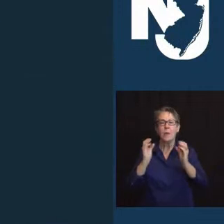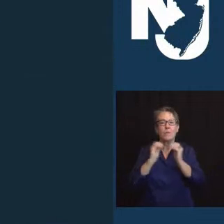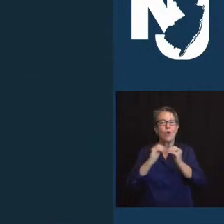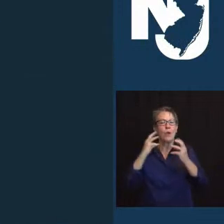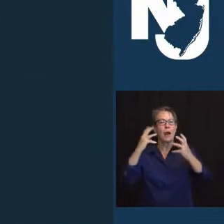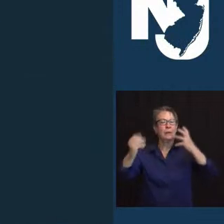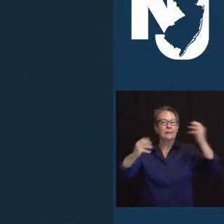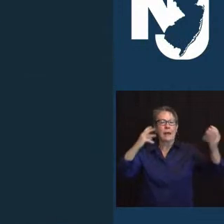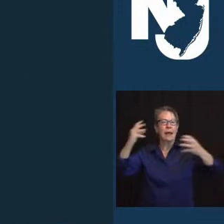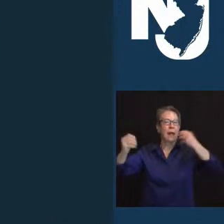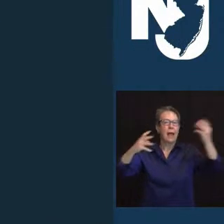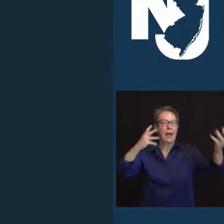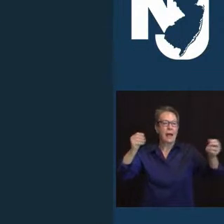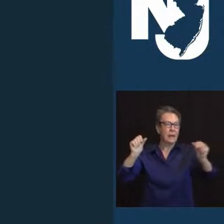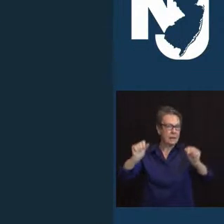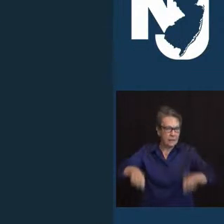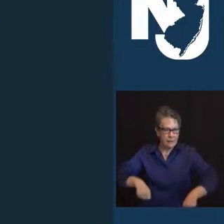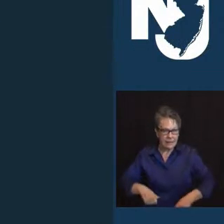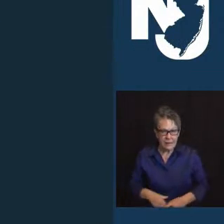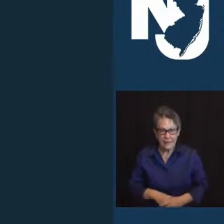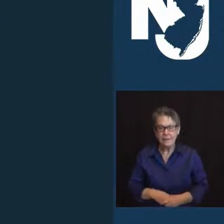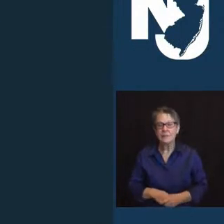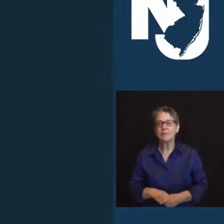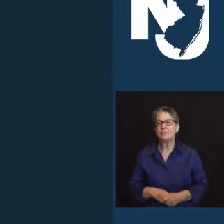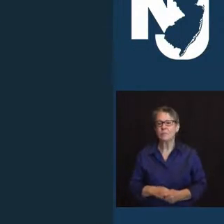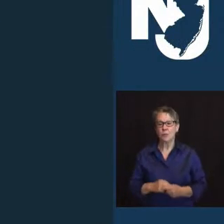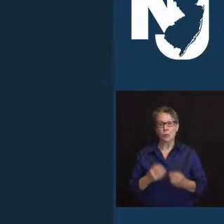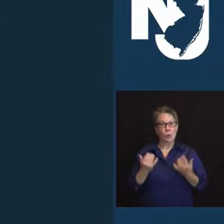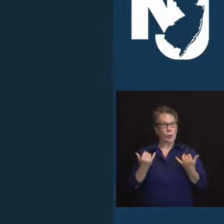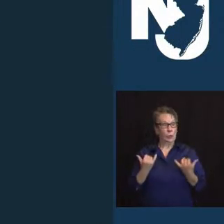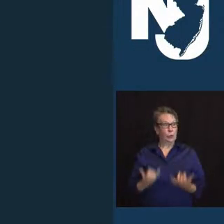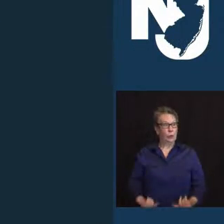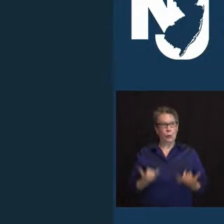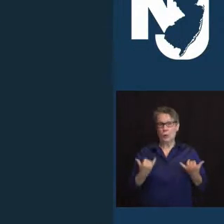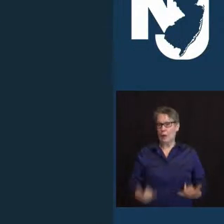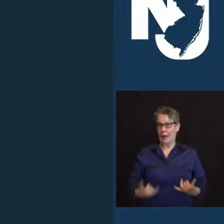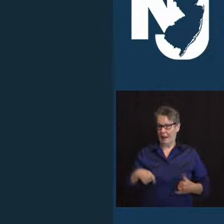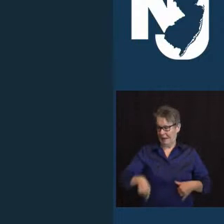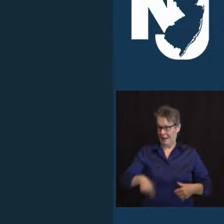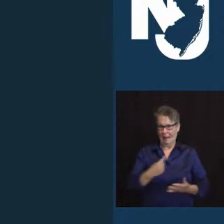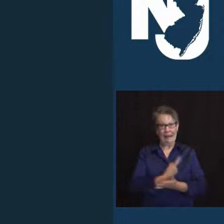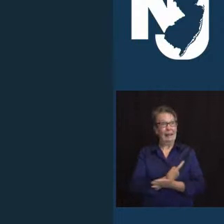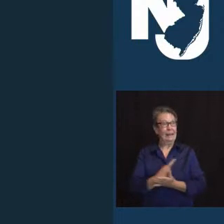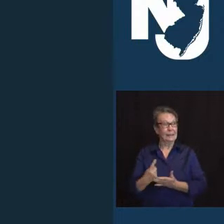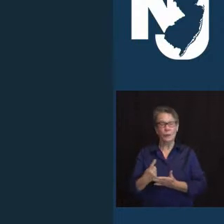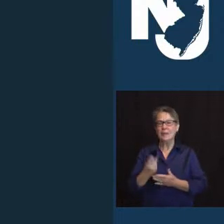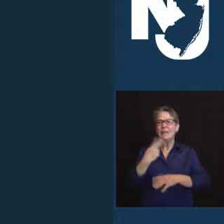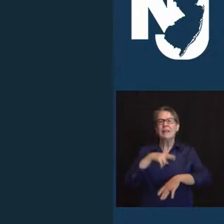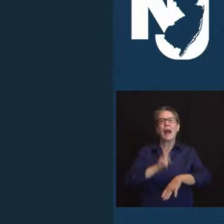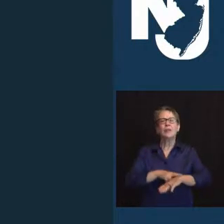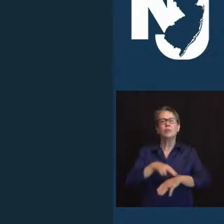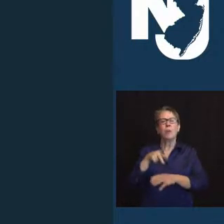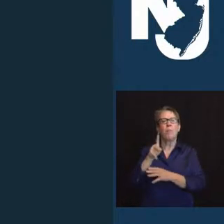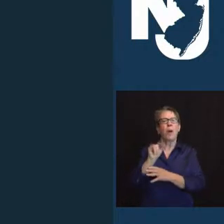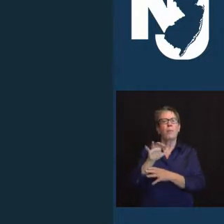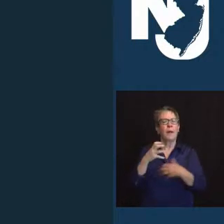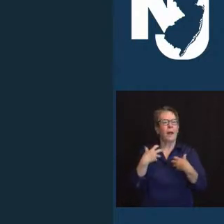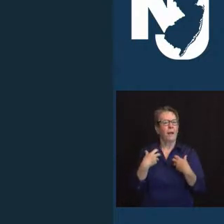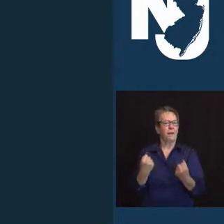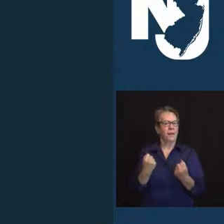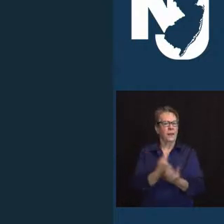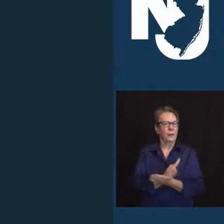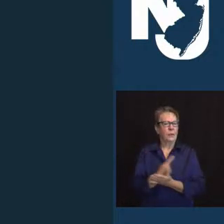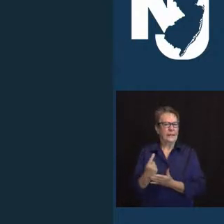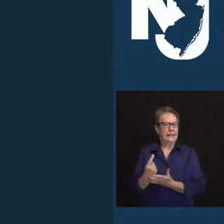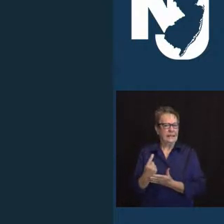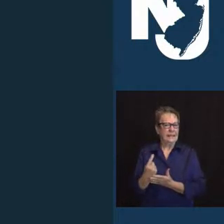Judy, marks the beginning of National Public Health Week. So there, we salute the ongoing efforts of all who work in the public